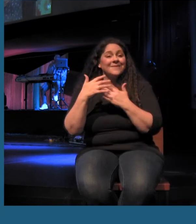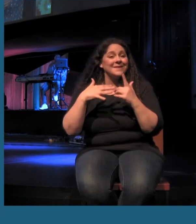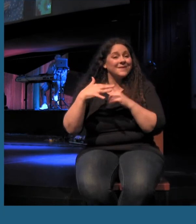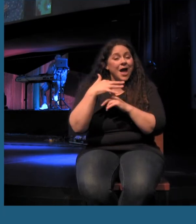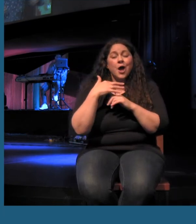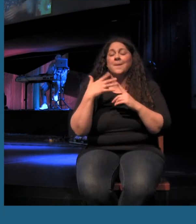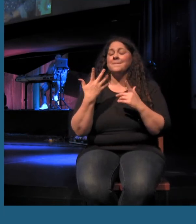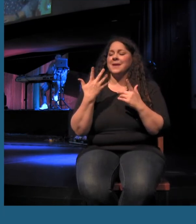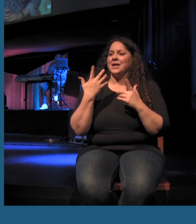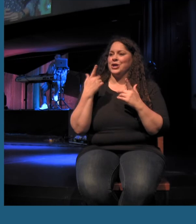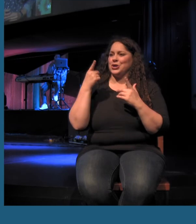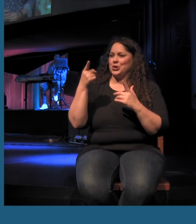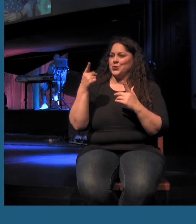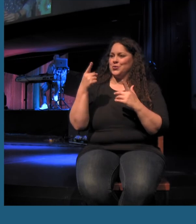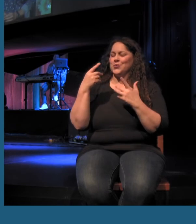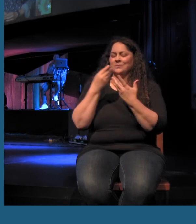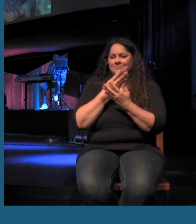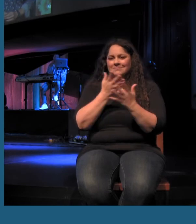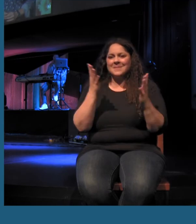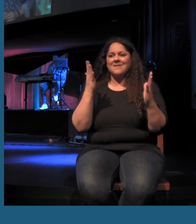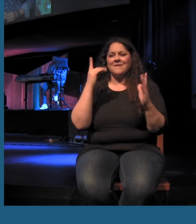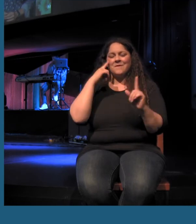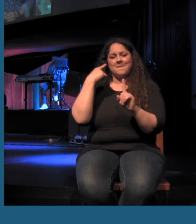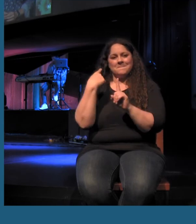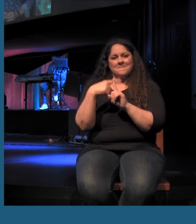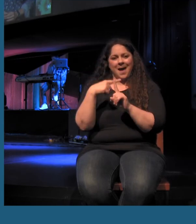to be a positive influence